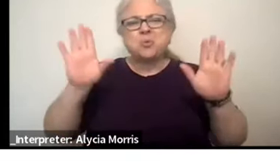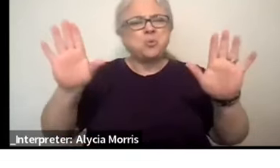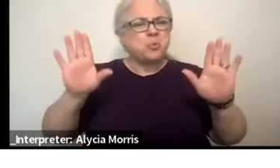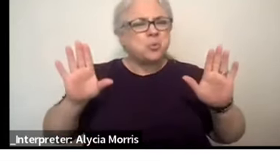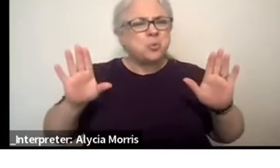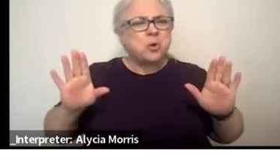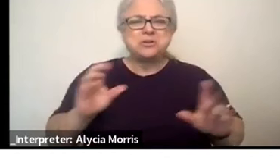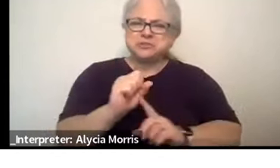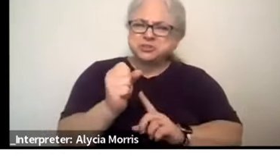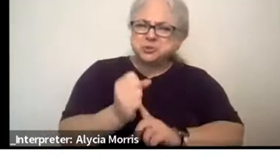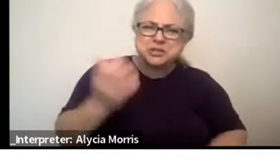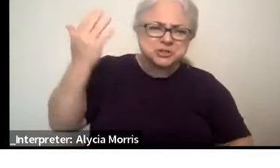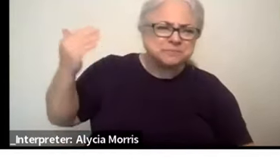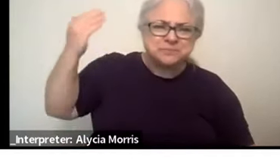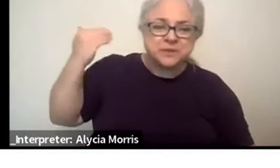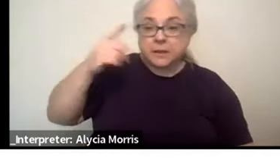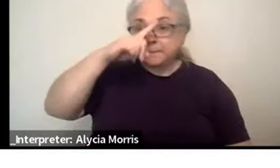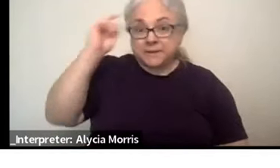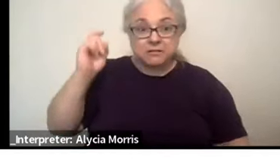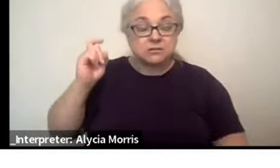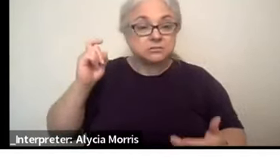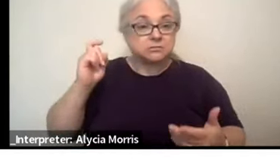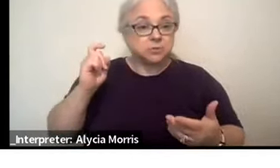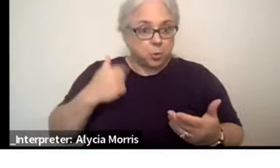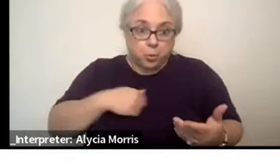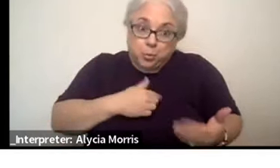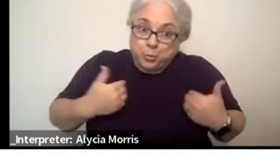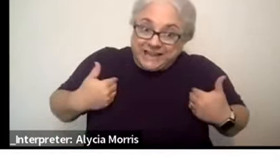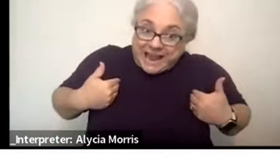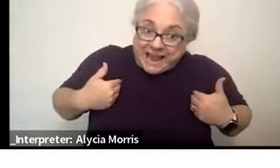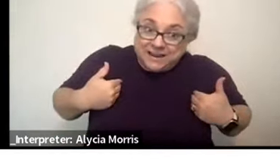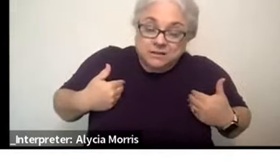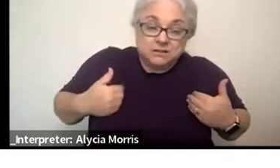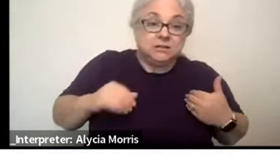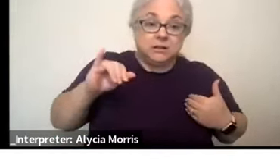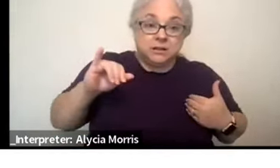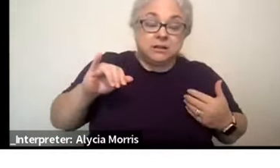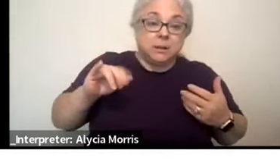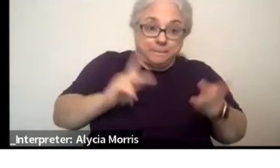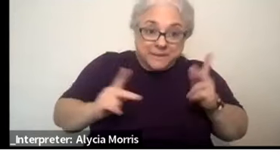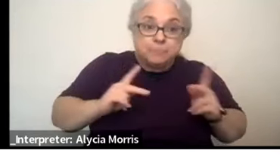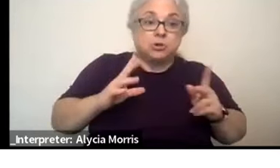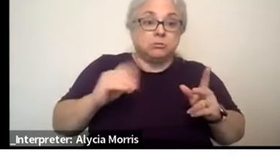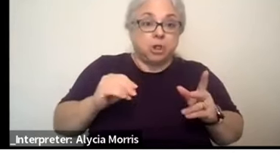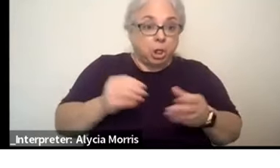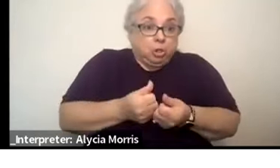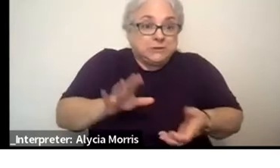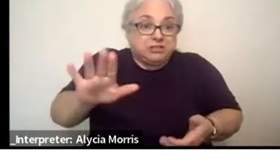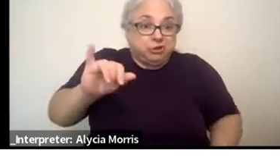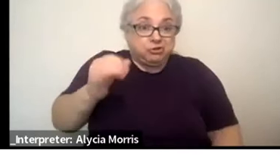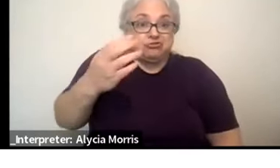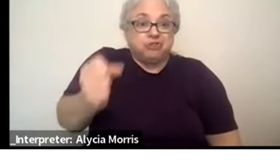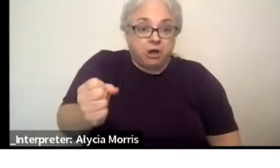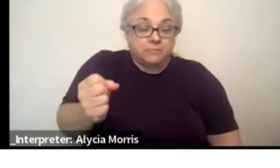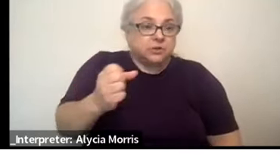situation in that there were layoffs for a while. So we actually had time to develop curriculum for the next